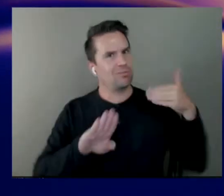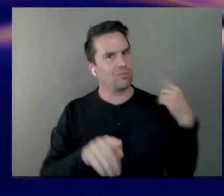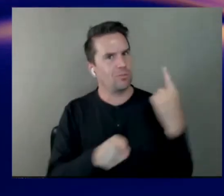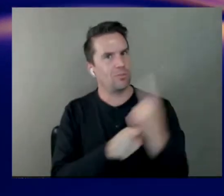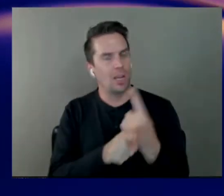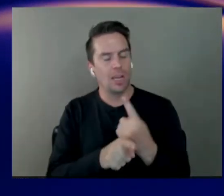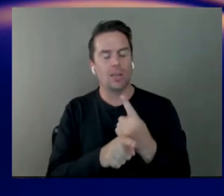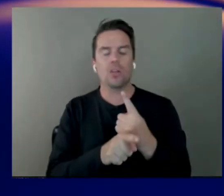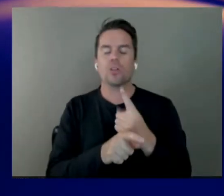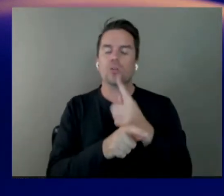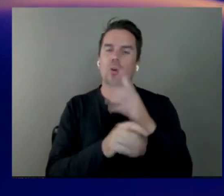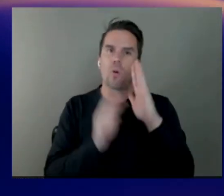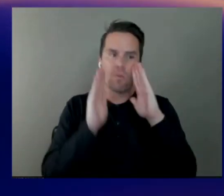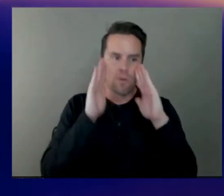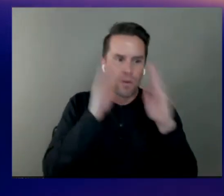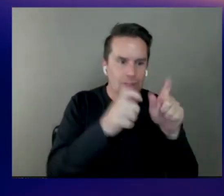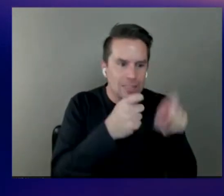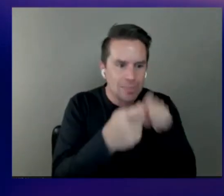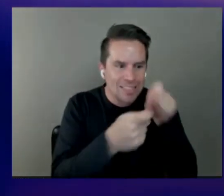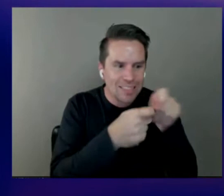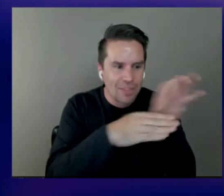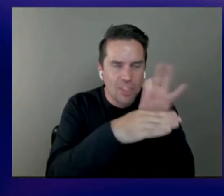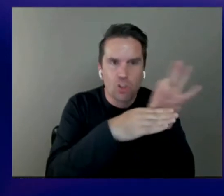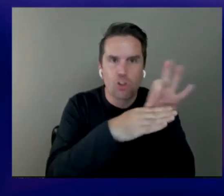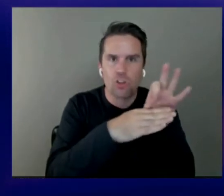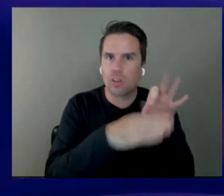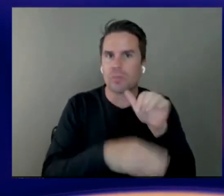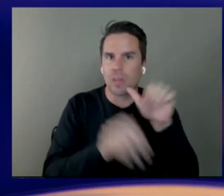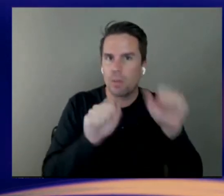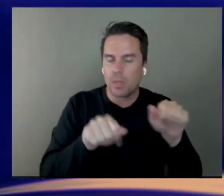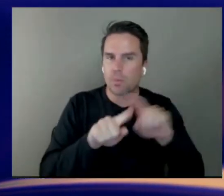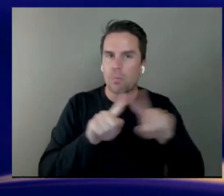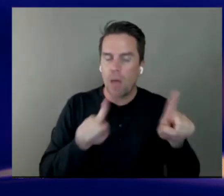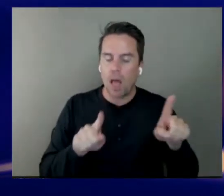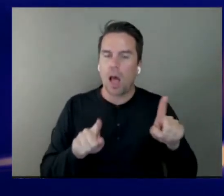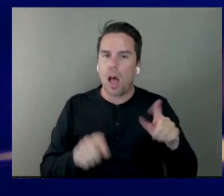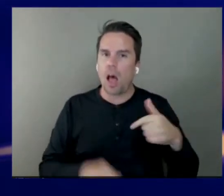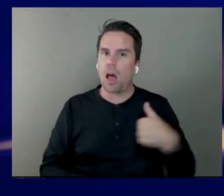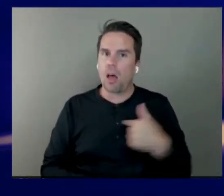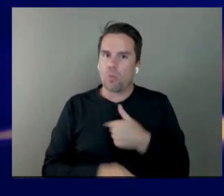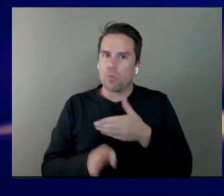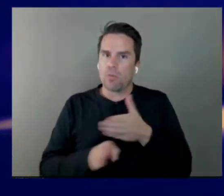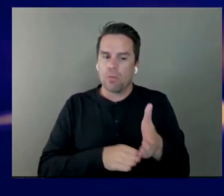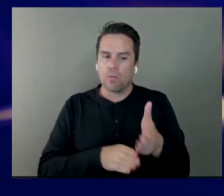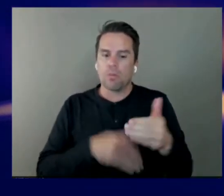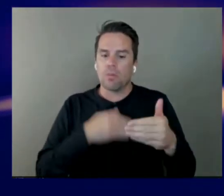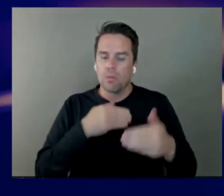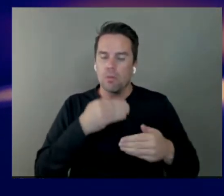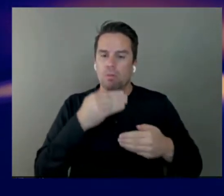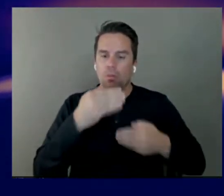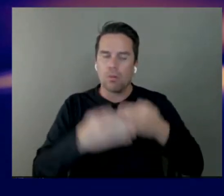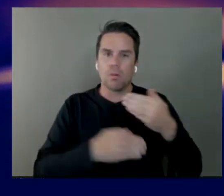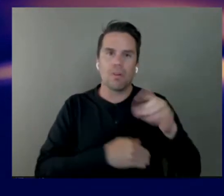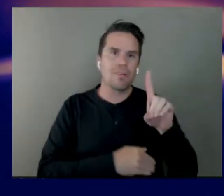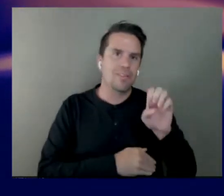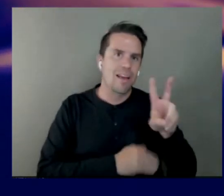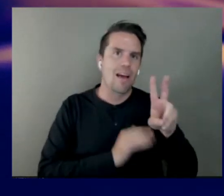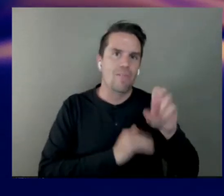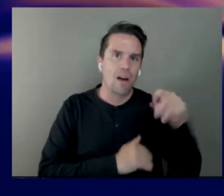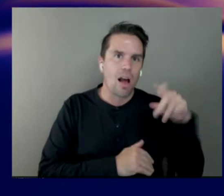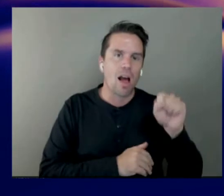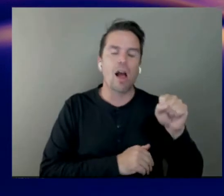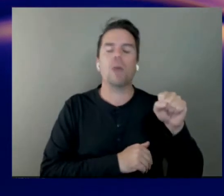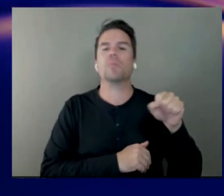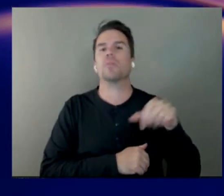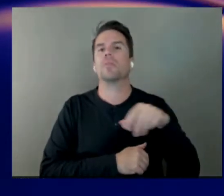was not even possible. Absolutely. But we've made the steps within the DevOps movement and DevOps tooling to get to a point